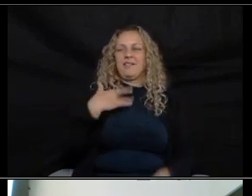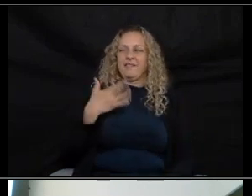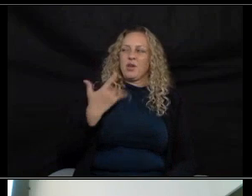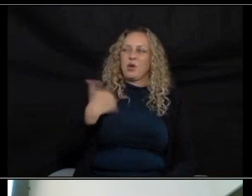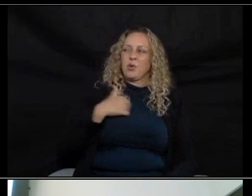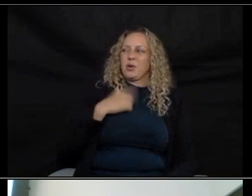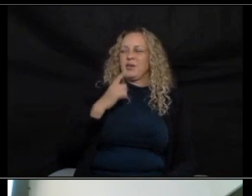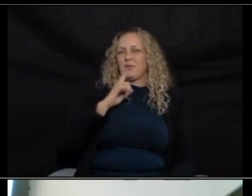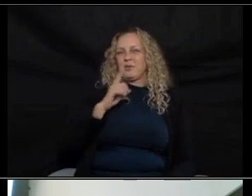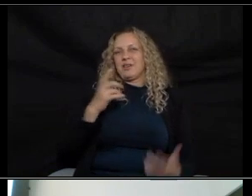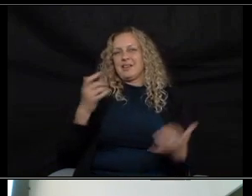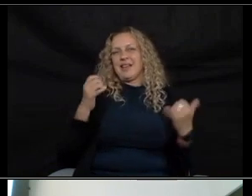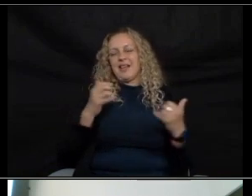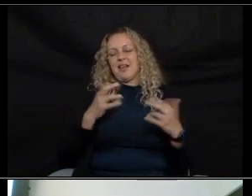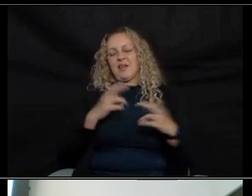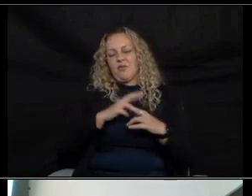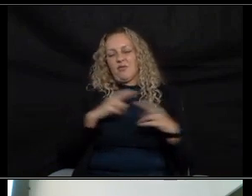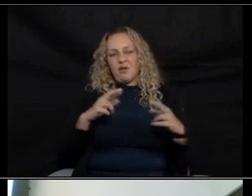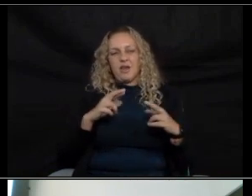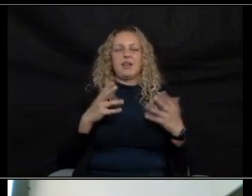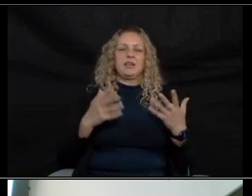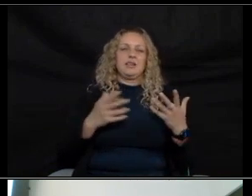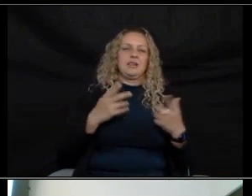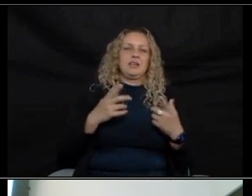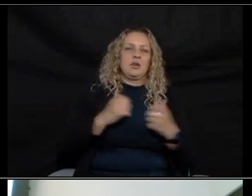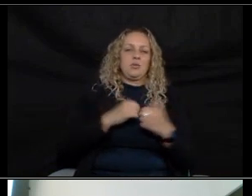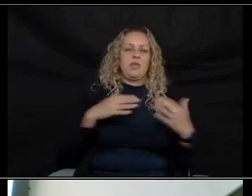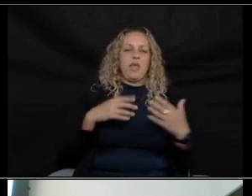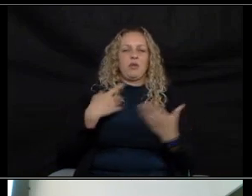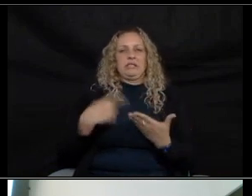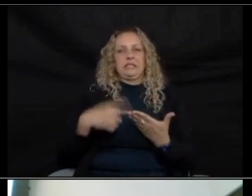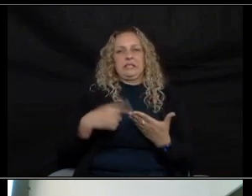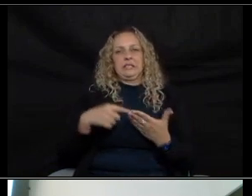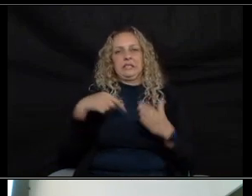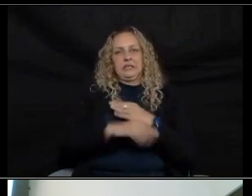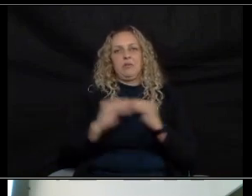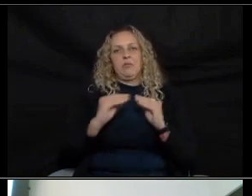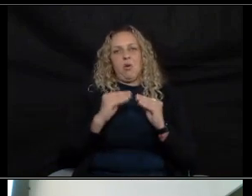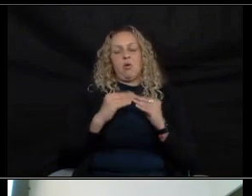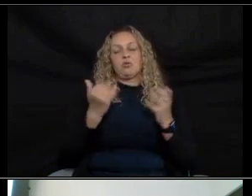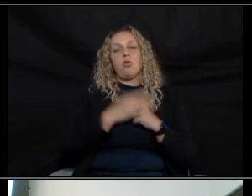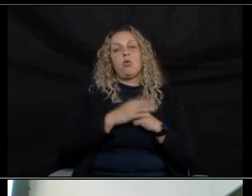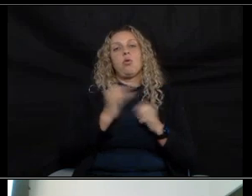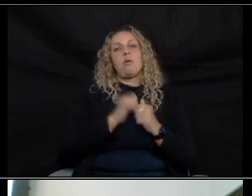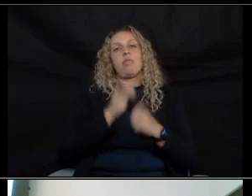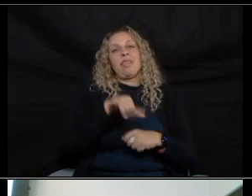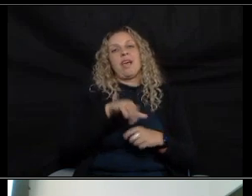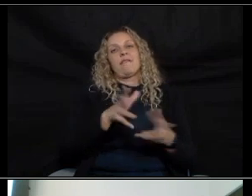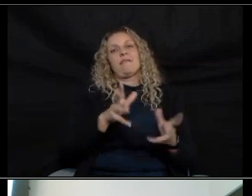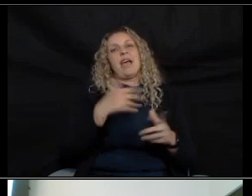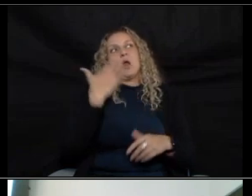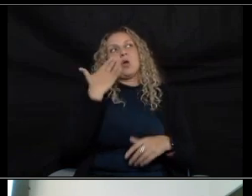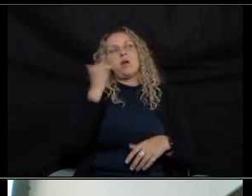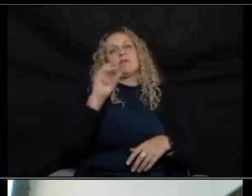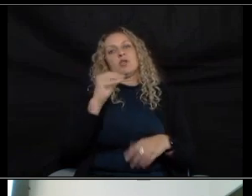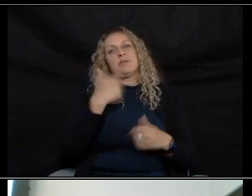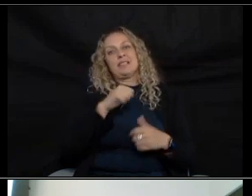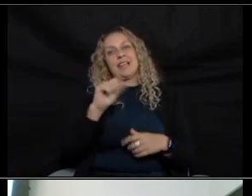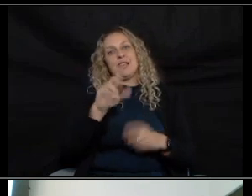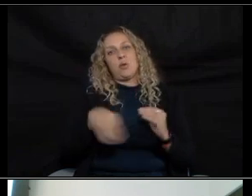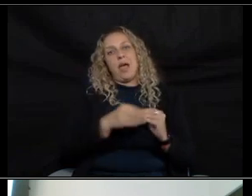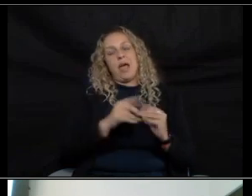he was quite at the point to maybe get there without some further discussion. So. With that, I don't know if Jim has anything